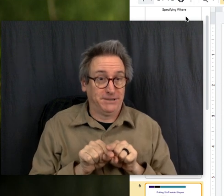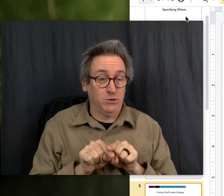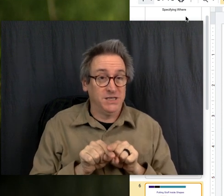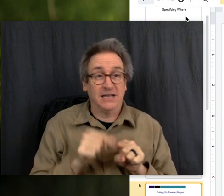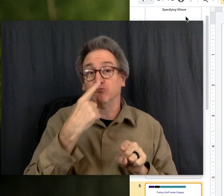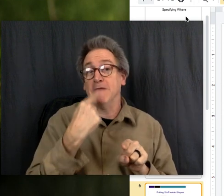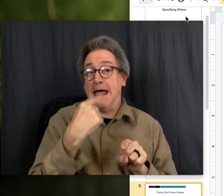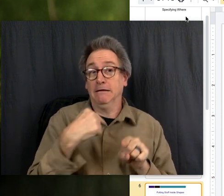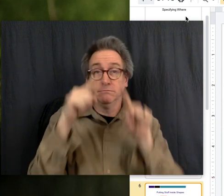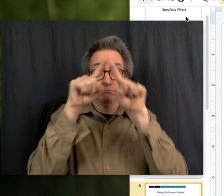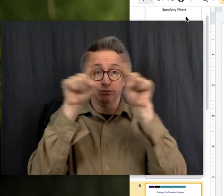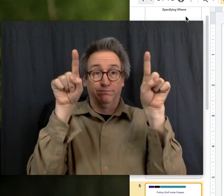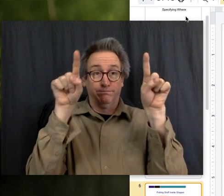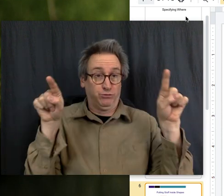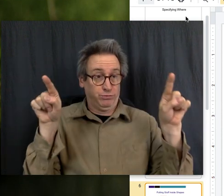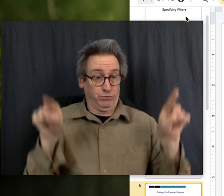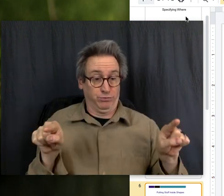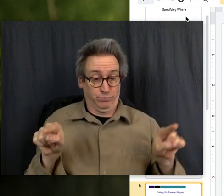so we say it's red.